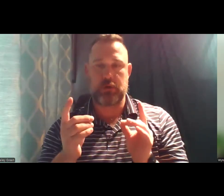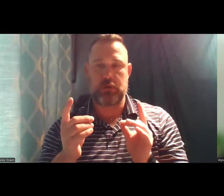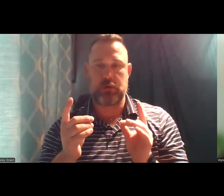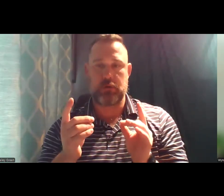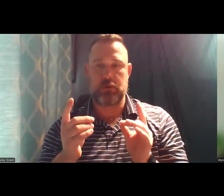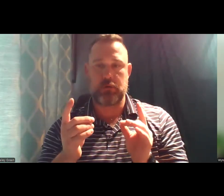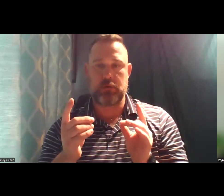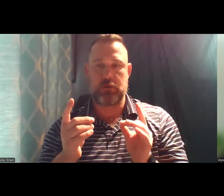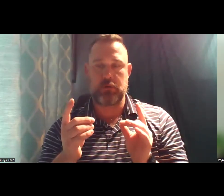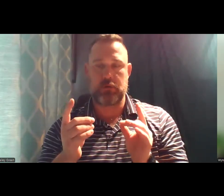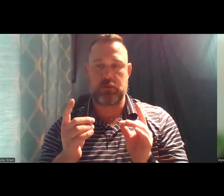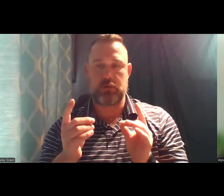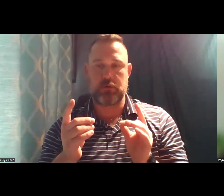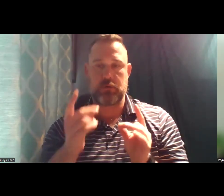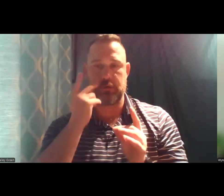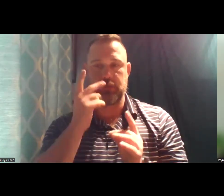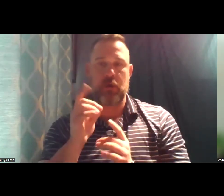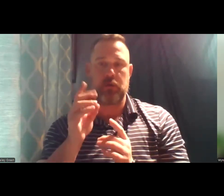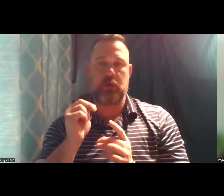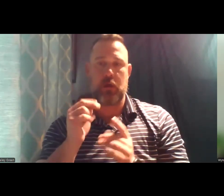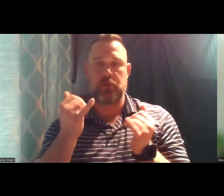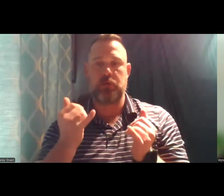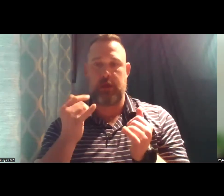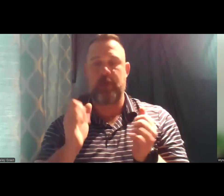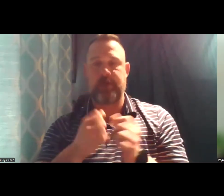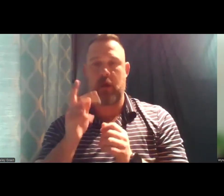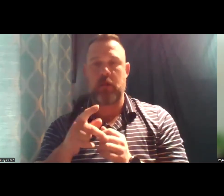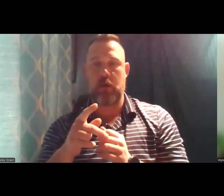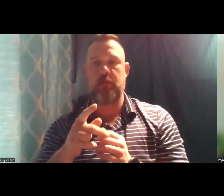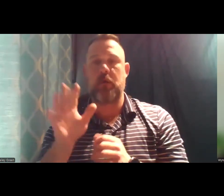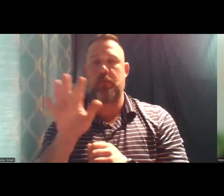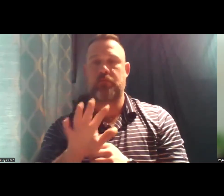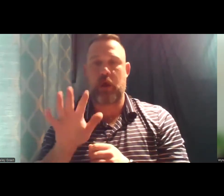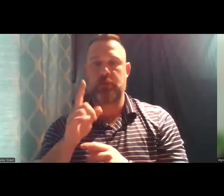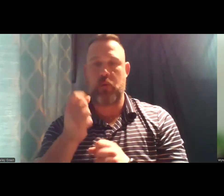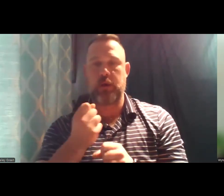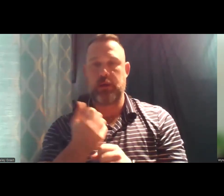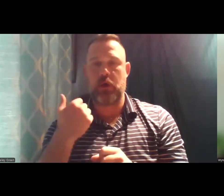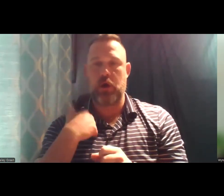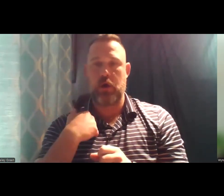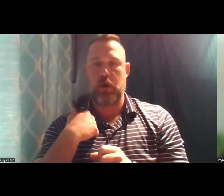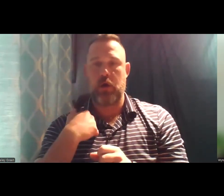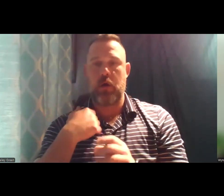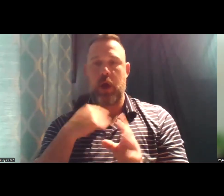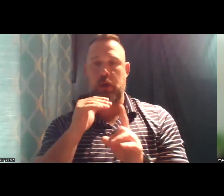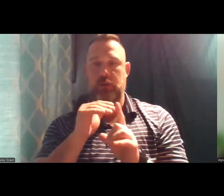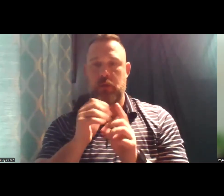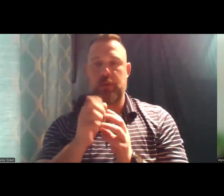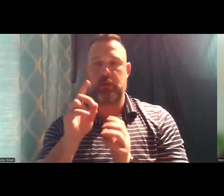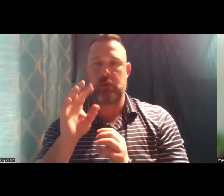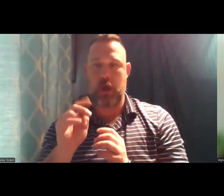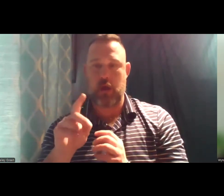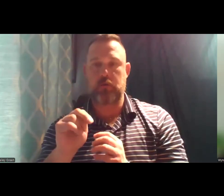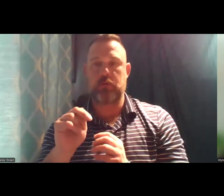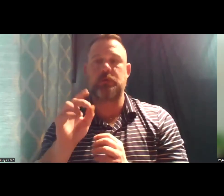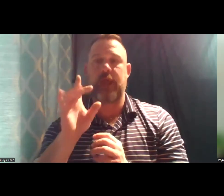And I actually saw Dawn today for a follow-up, but approximately 1 year ago, I consulted with Dawn, who is 81